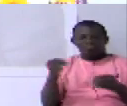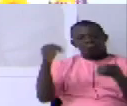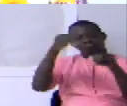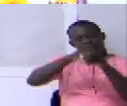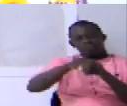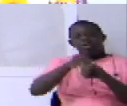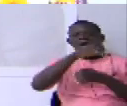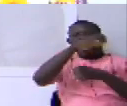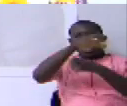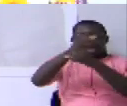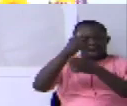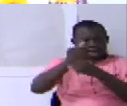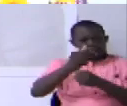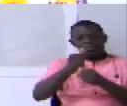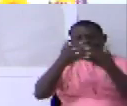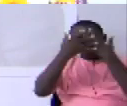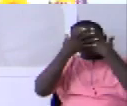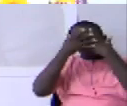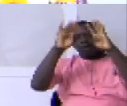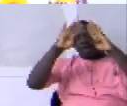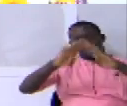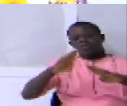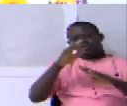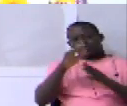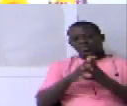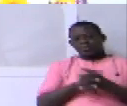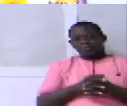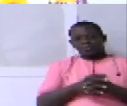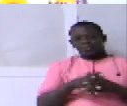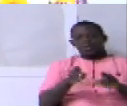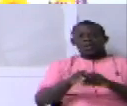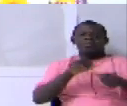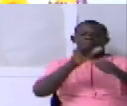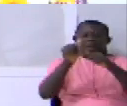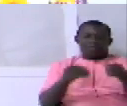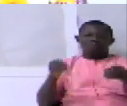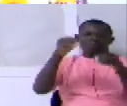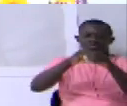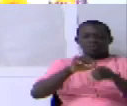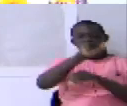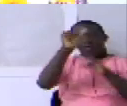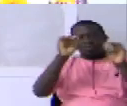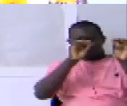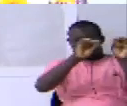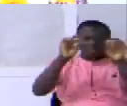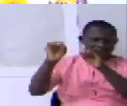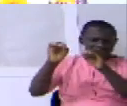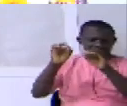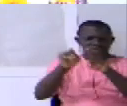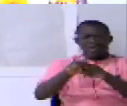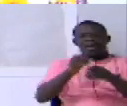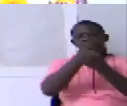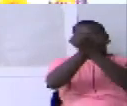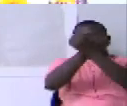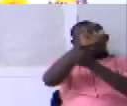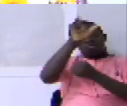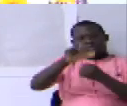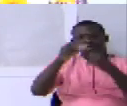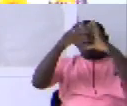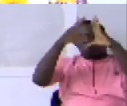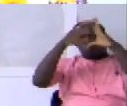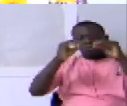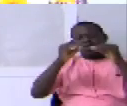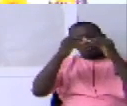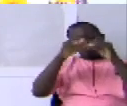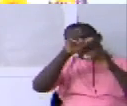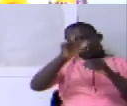prisons. Ifanalu sibulo dunnole makoyro di kasola. Let them come in and educate prison officers. Yena ye kasola do kulalu